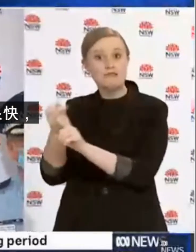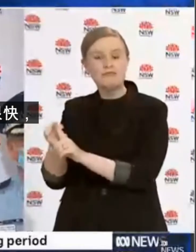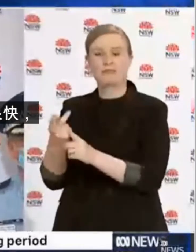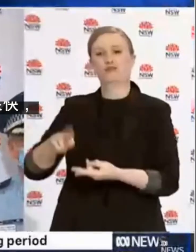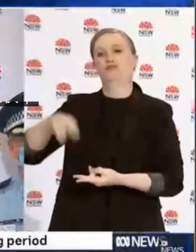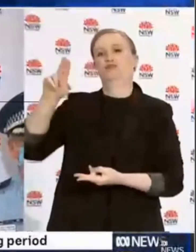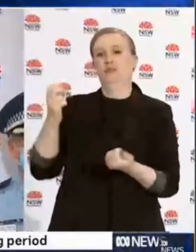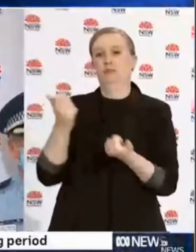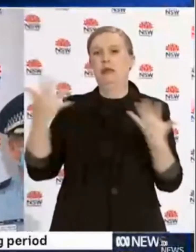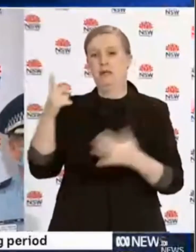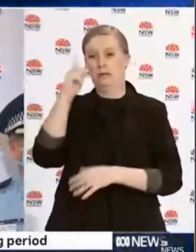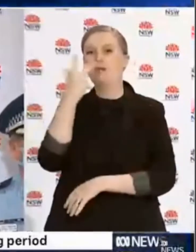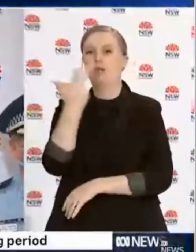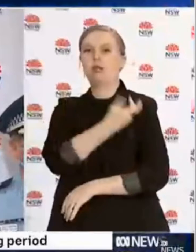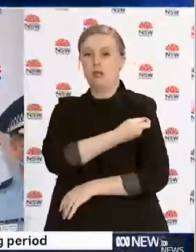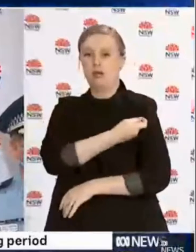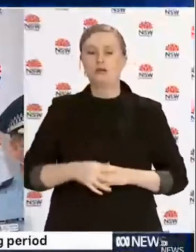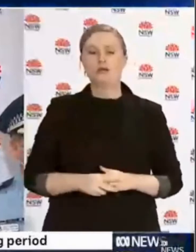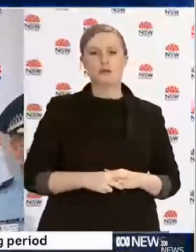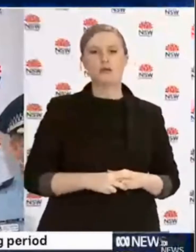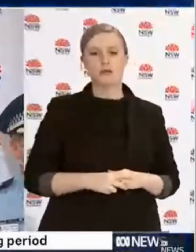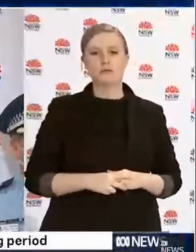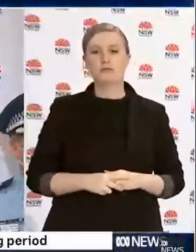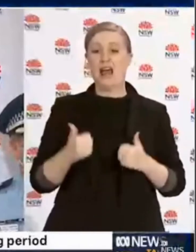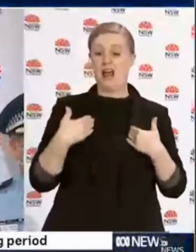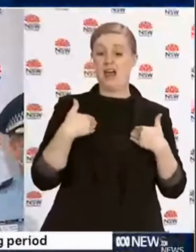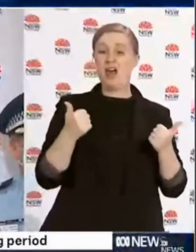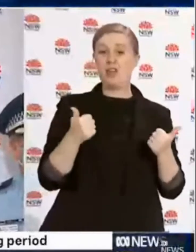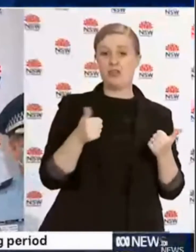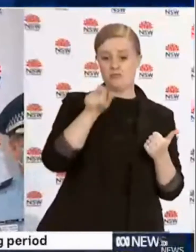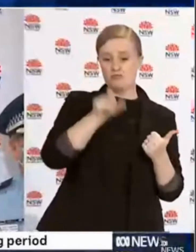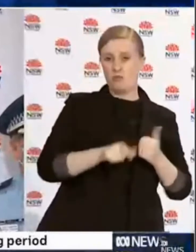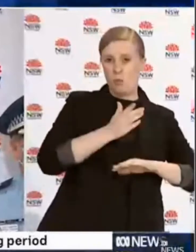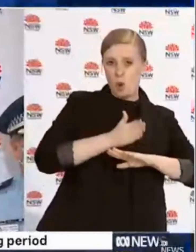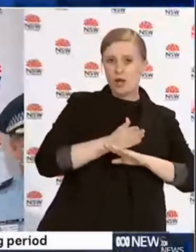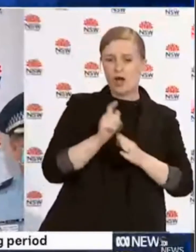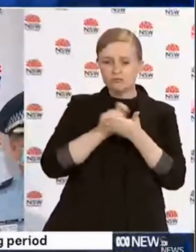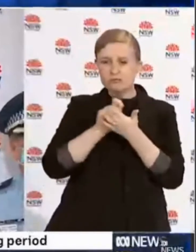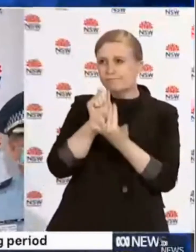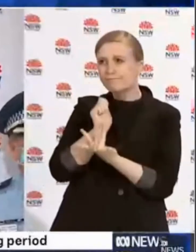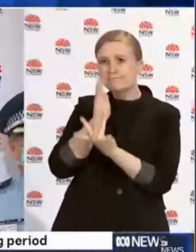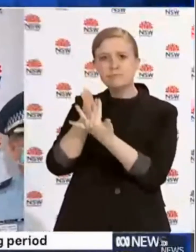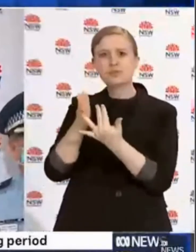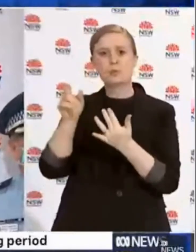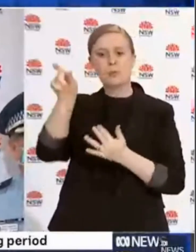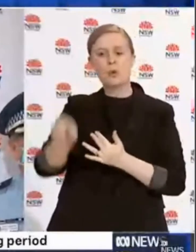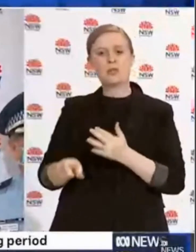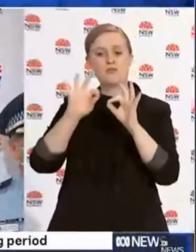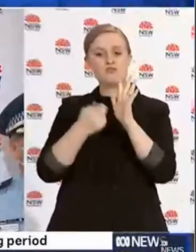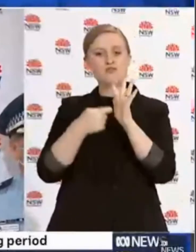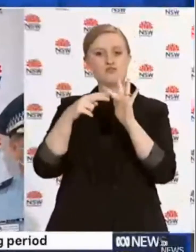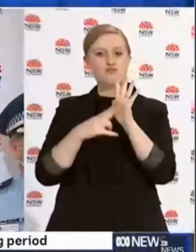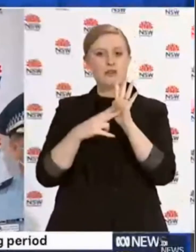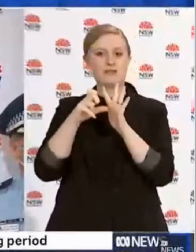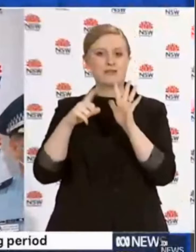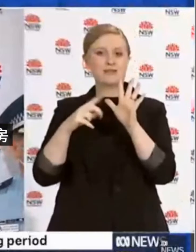Health Secretary wrote to Brendan Murphy, I think it was the second week of July, and asked for approval to